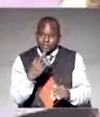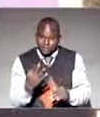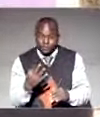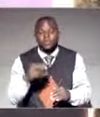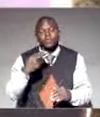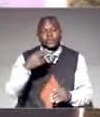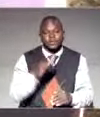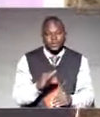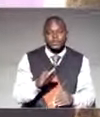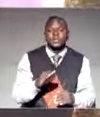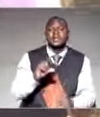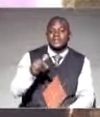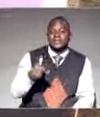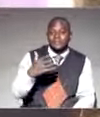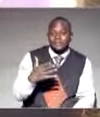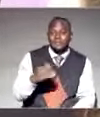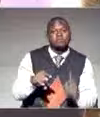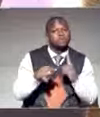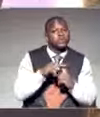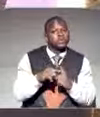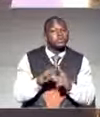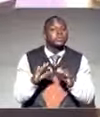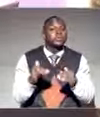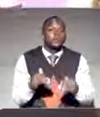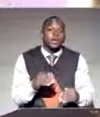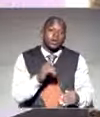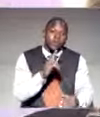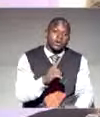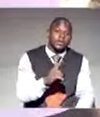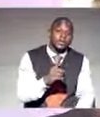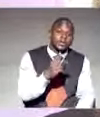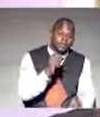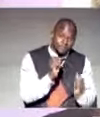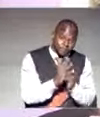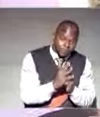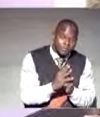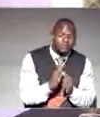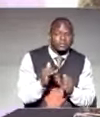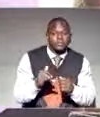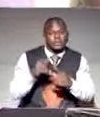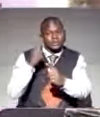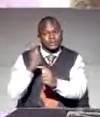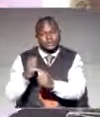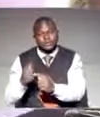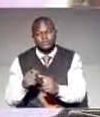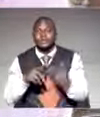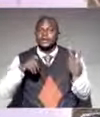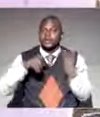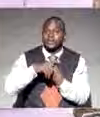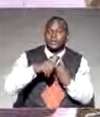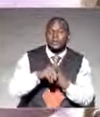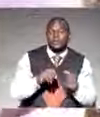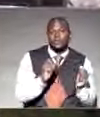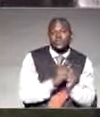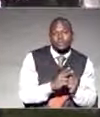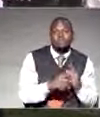hepatitis, 75 were found positive, while for 114 who were tested for HIV, 12 were found